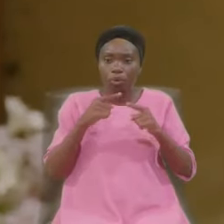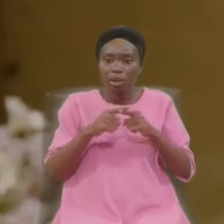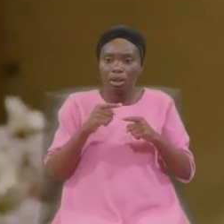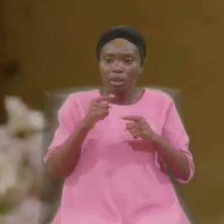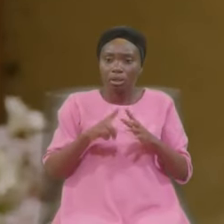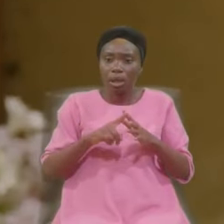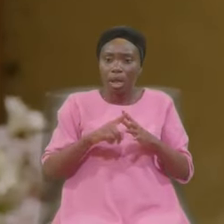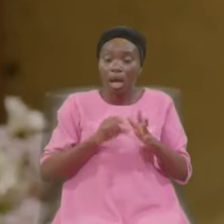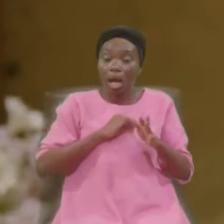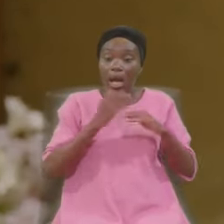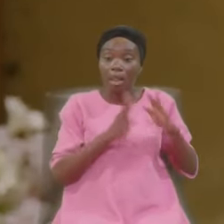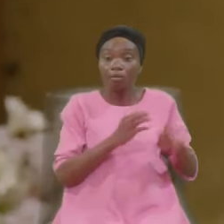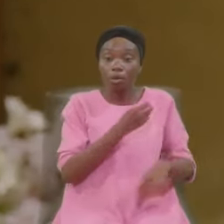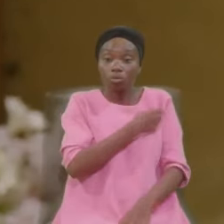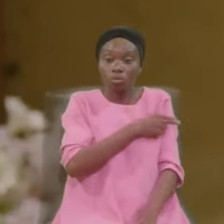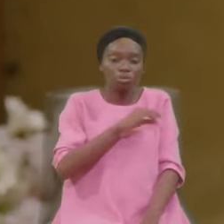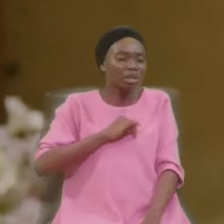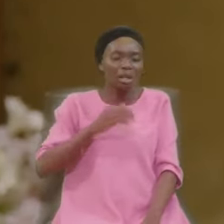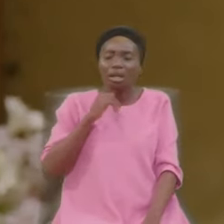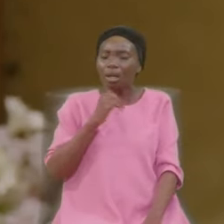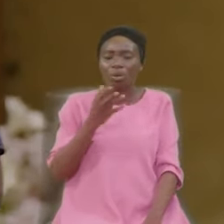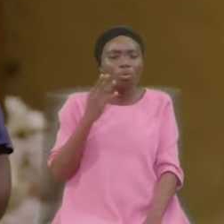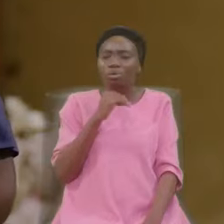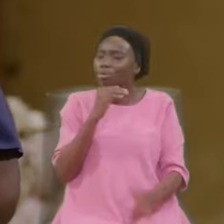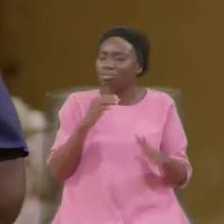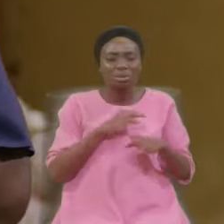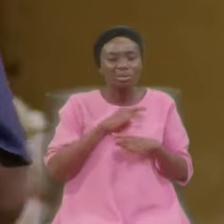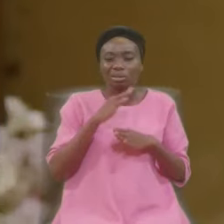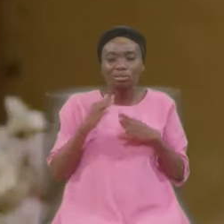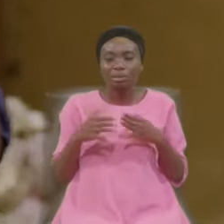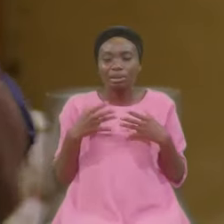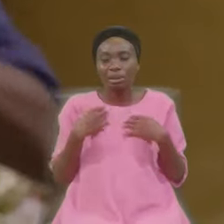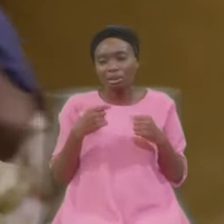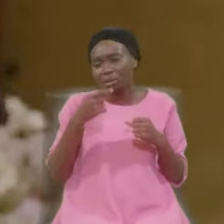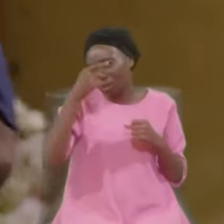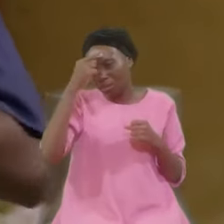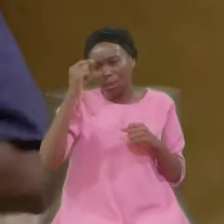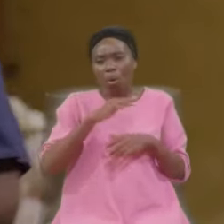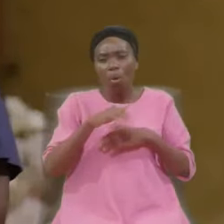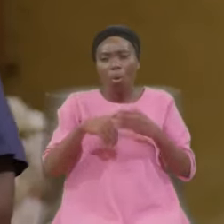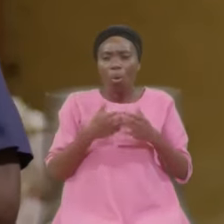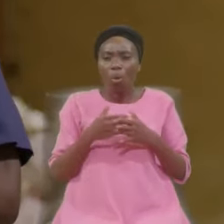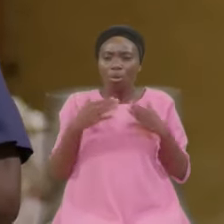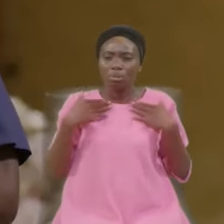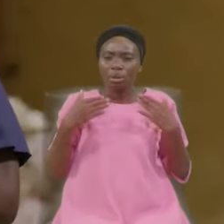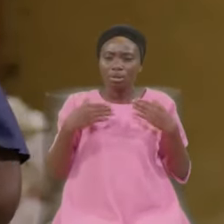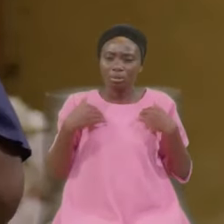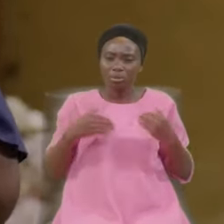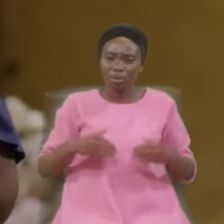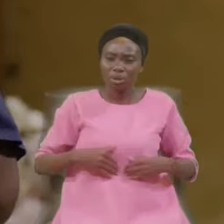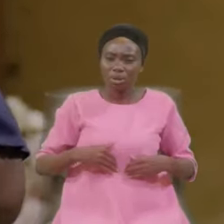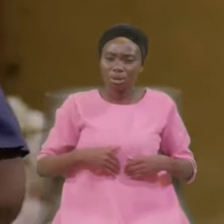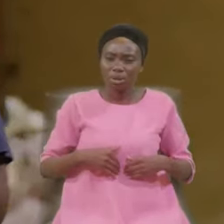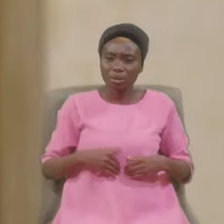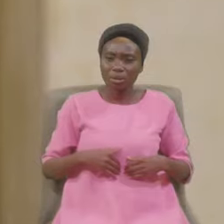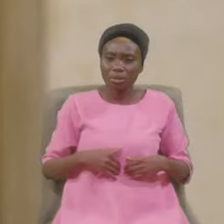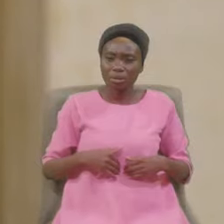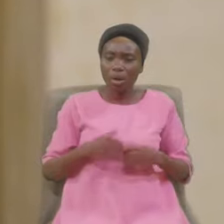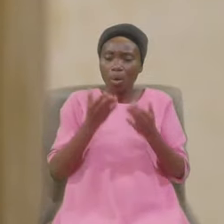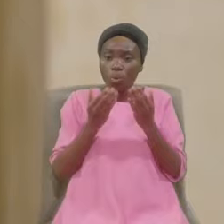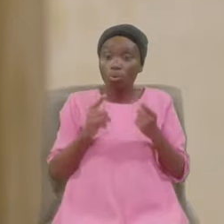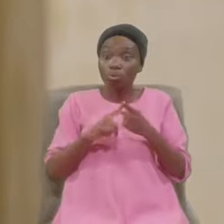me from hospital, I said earlier that I was not completely ill, because it's almost my organs is on the verge of